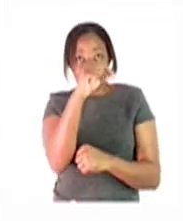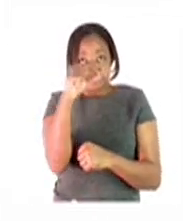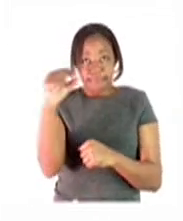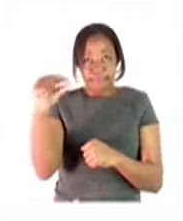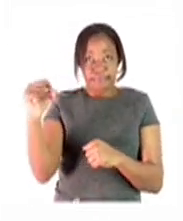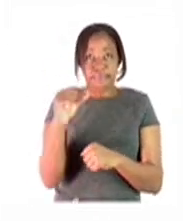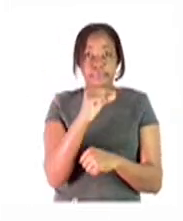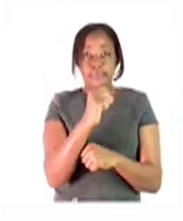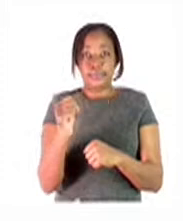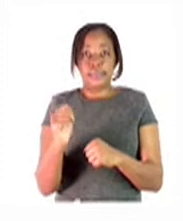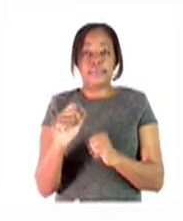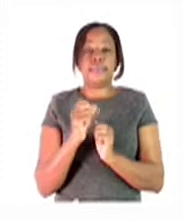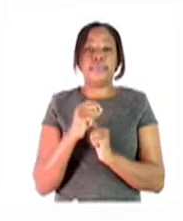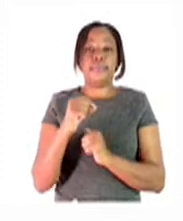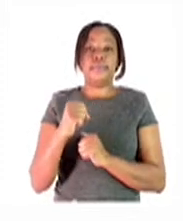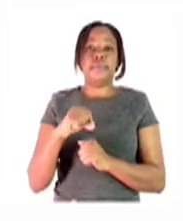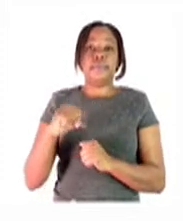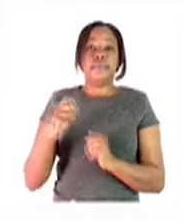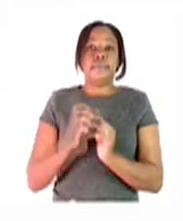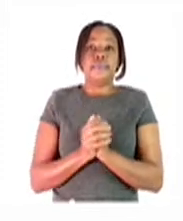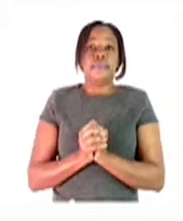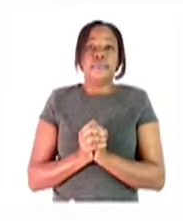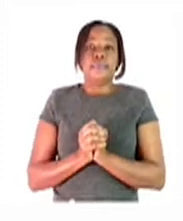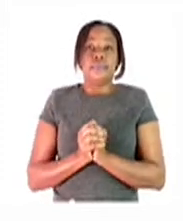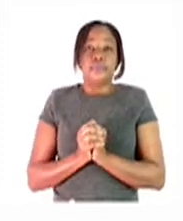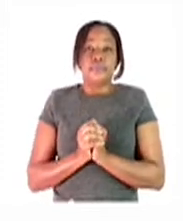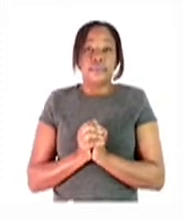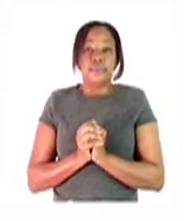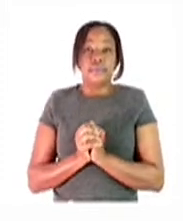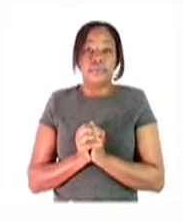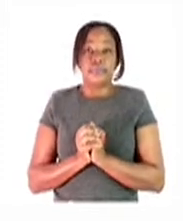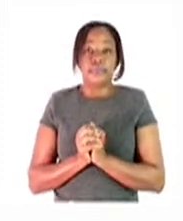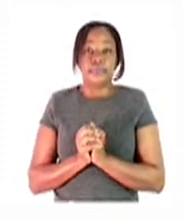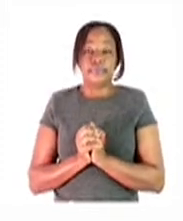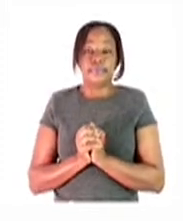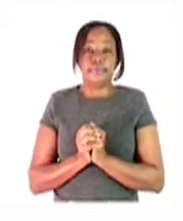make a proper sentence, and I'll check with you again.